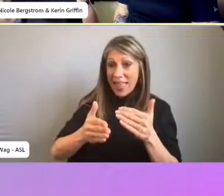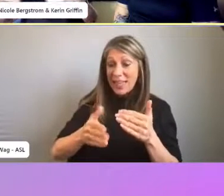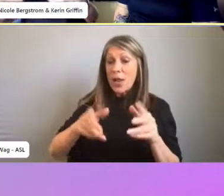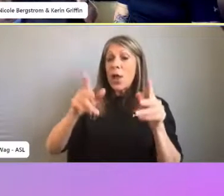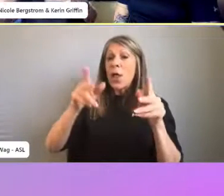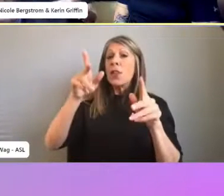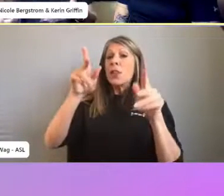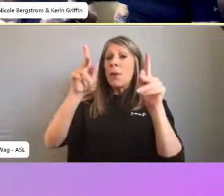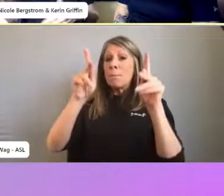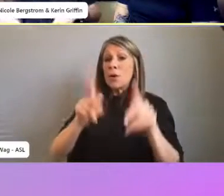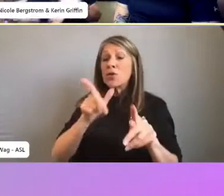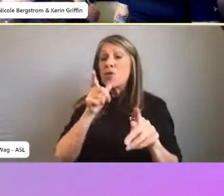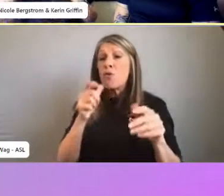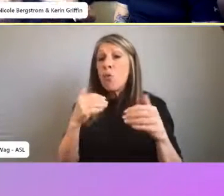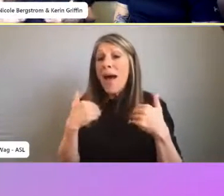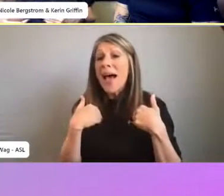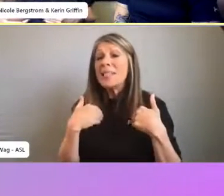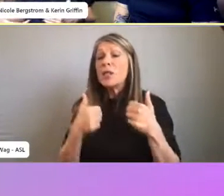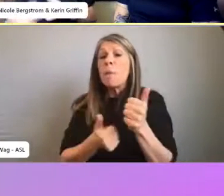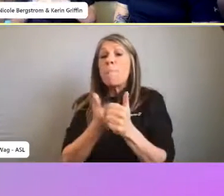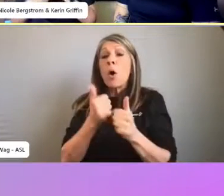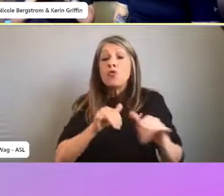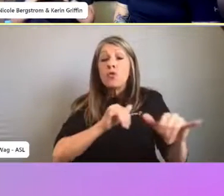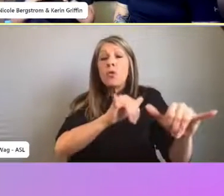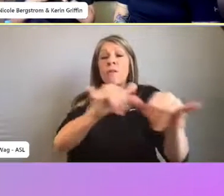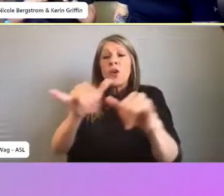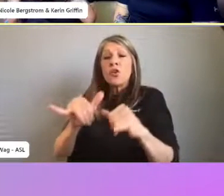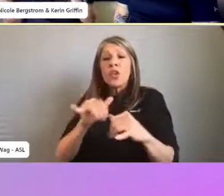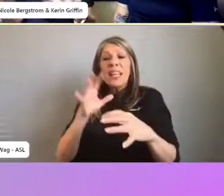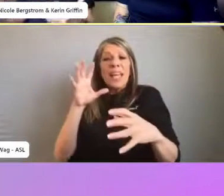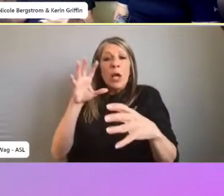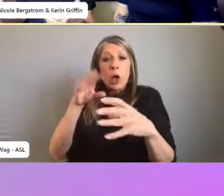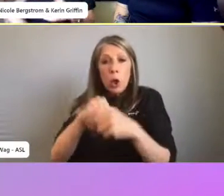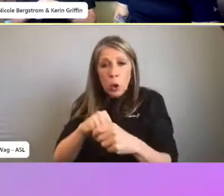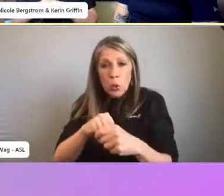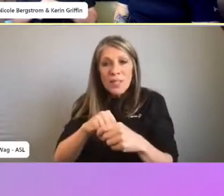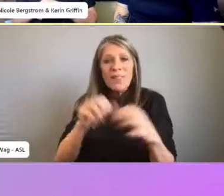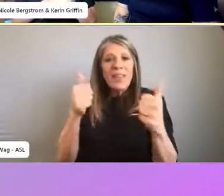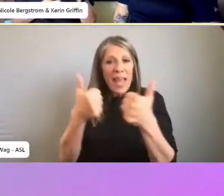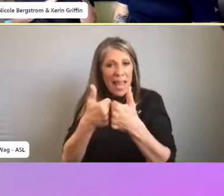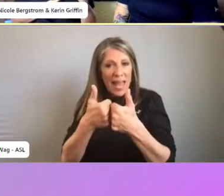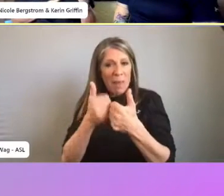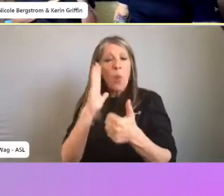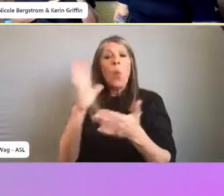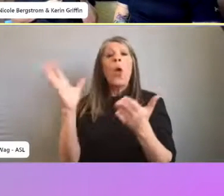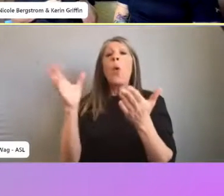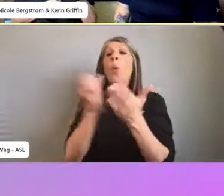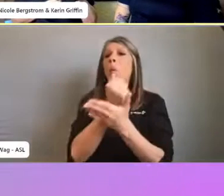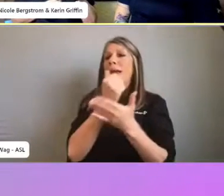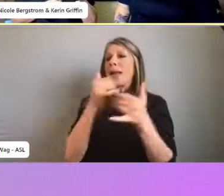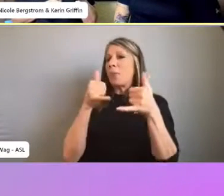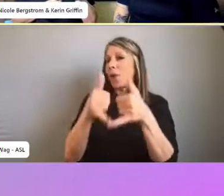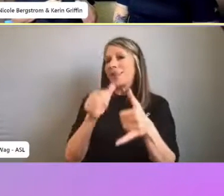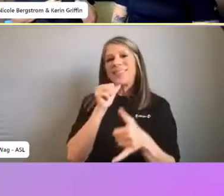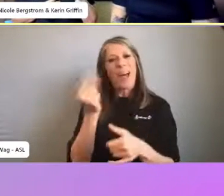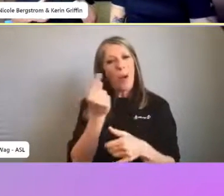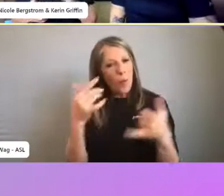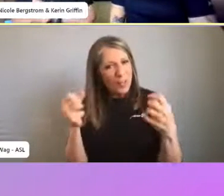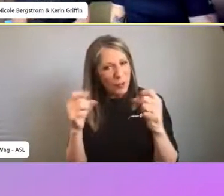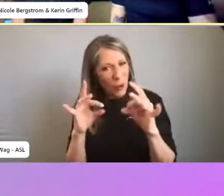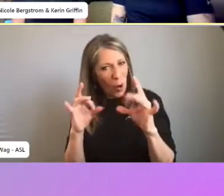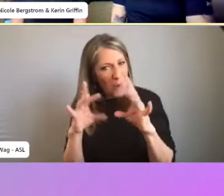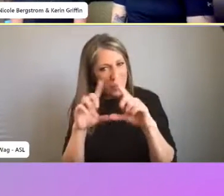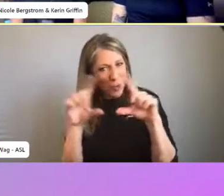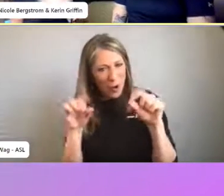most universally inclusive tic-tac-toe game wins a prize. Not always the Starbucks gift cards, all